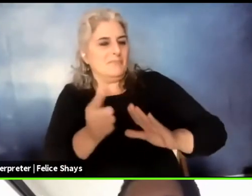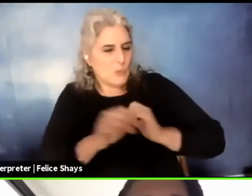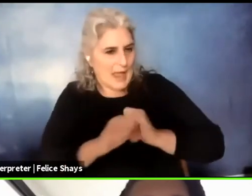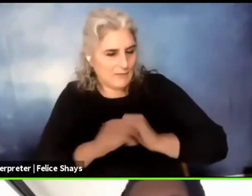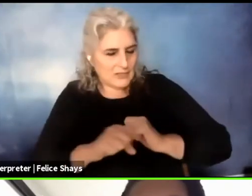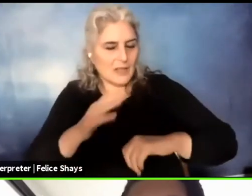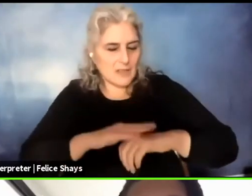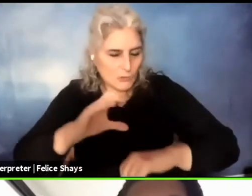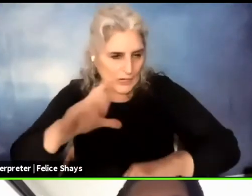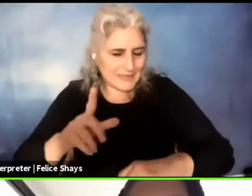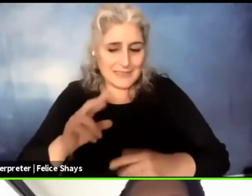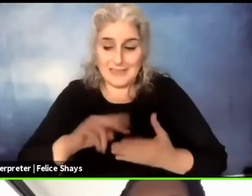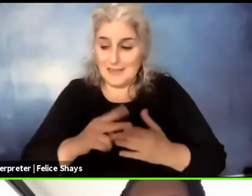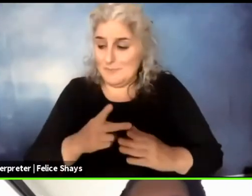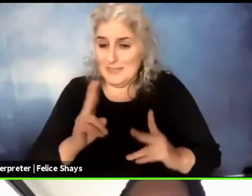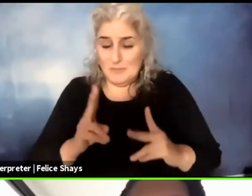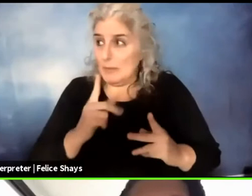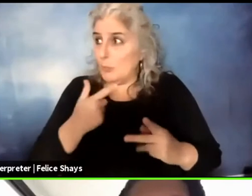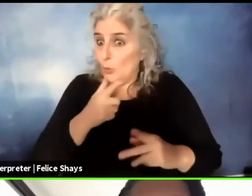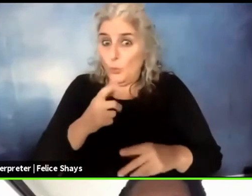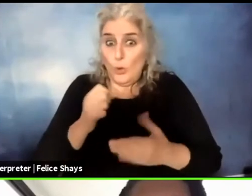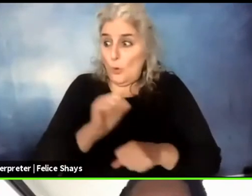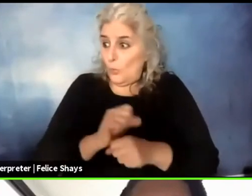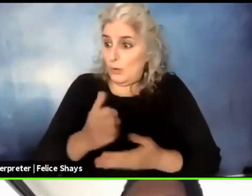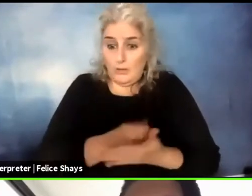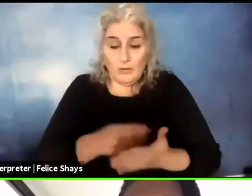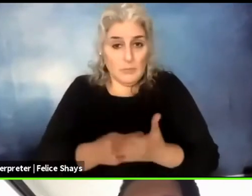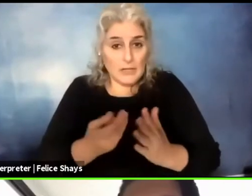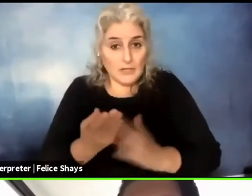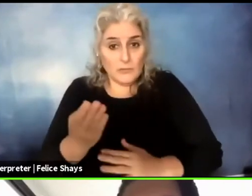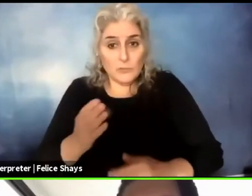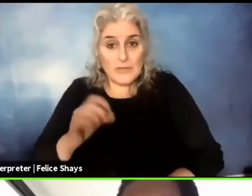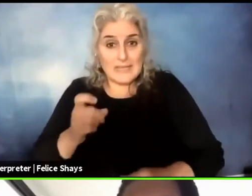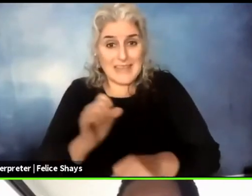to advertise. It also made a lot of people resort to